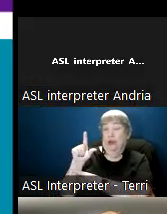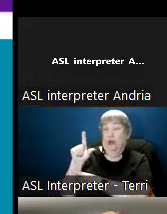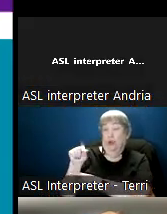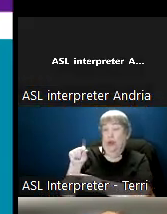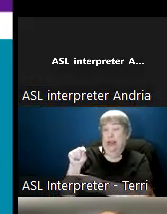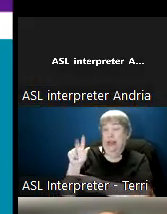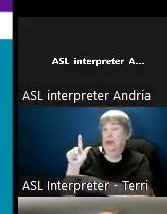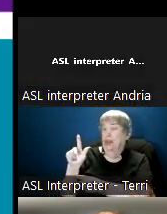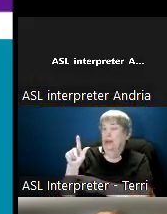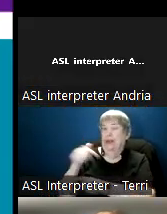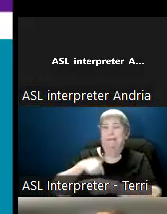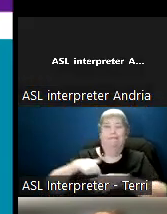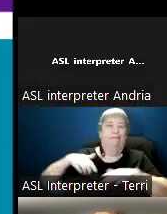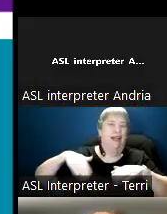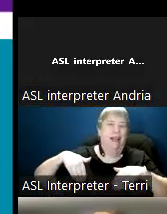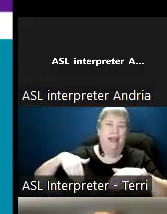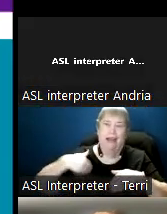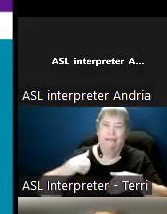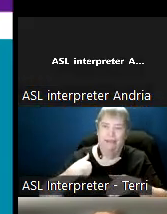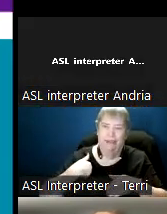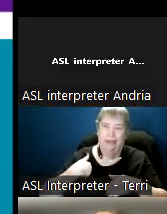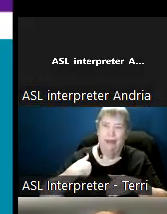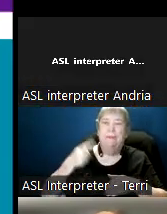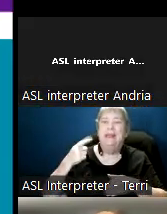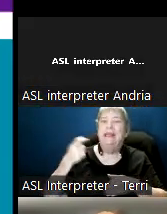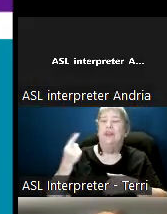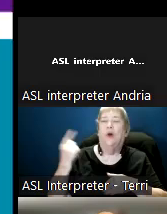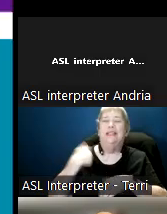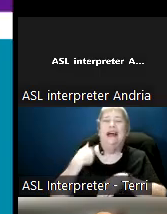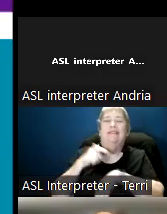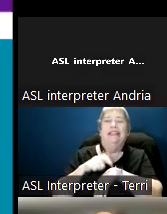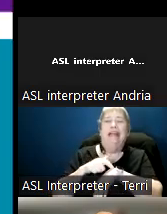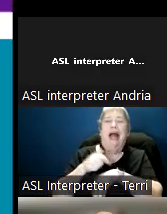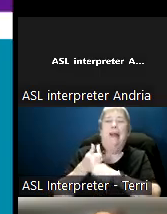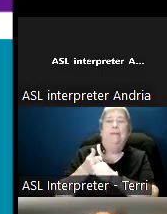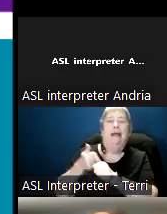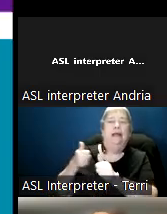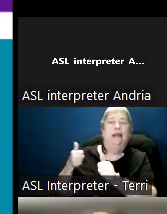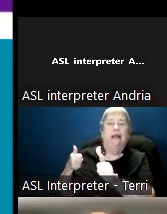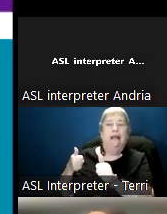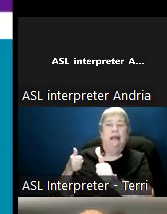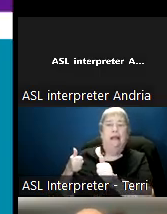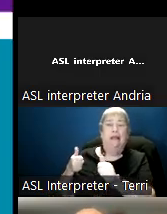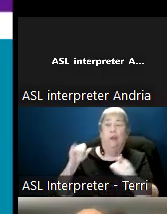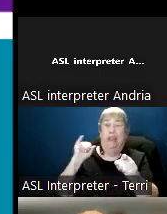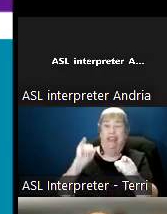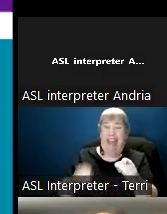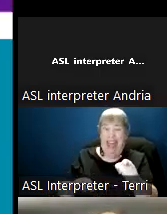in getting those out. So this is the most recent statistics that we had when I made up this